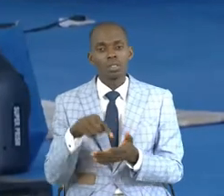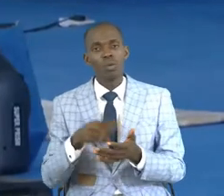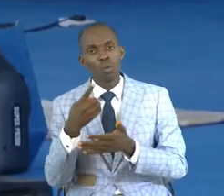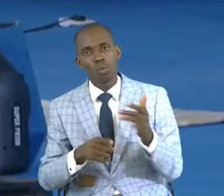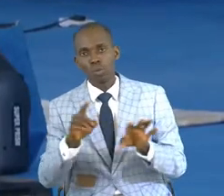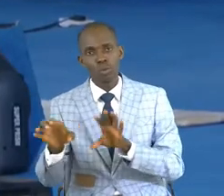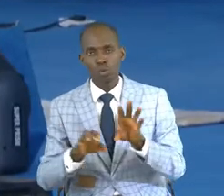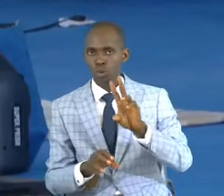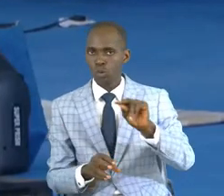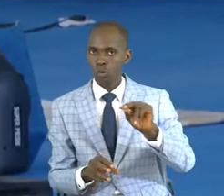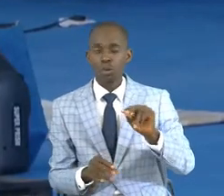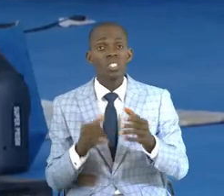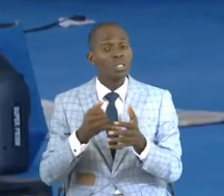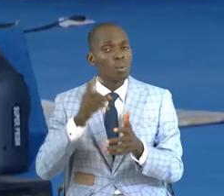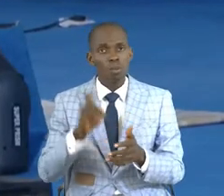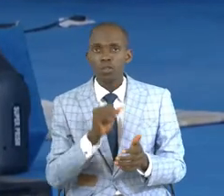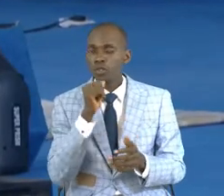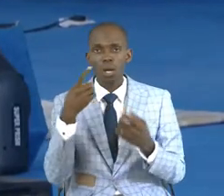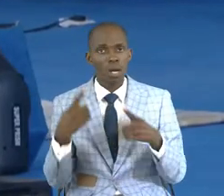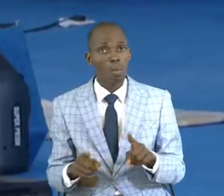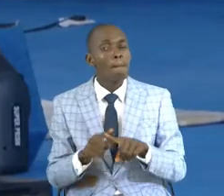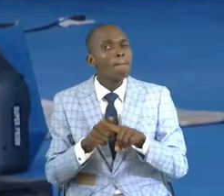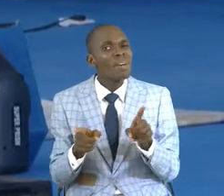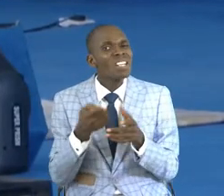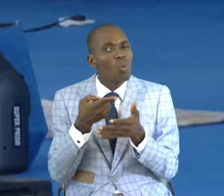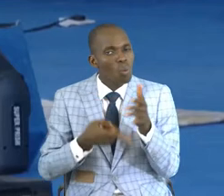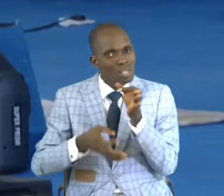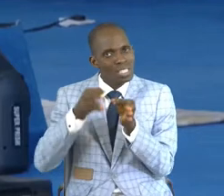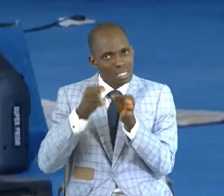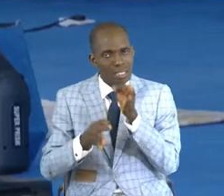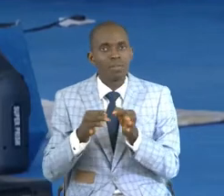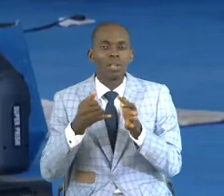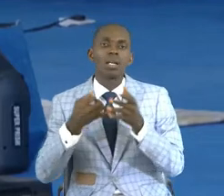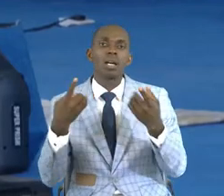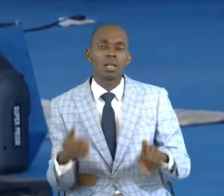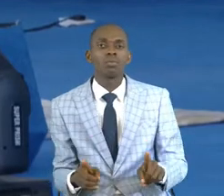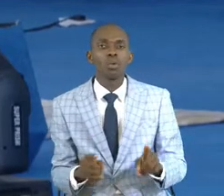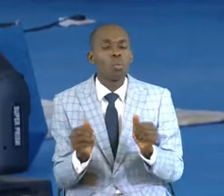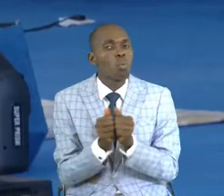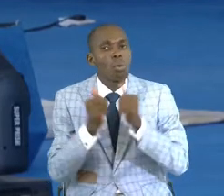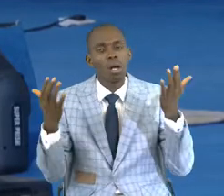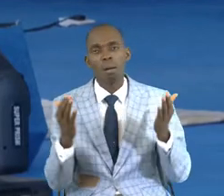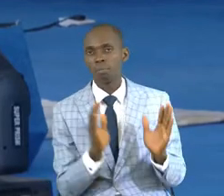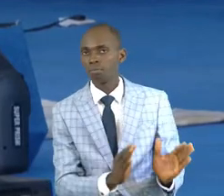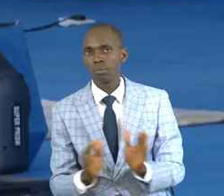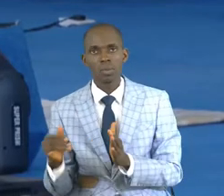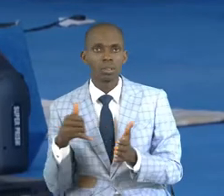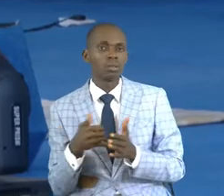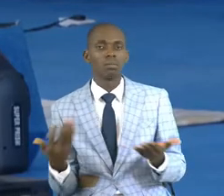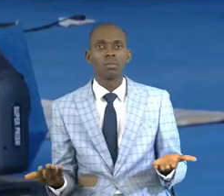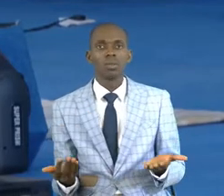shouldn't happen. But if it happens accidentally, if